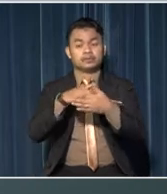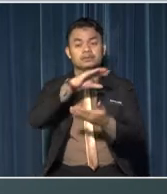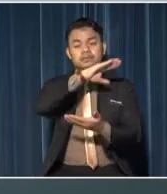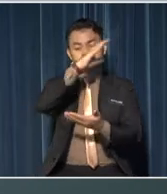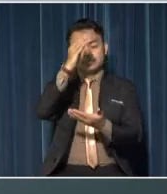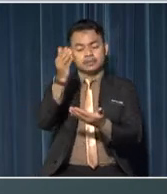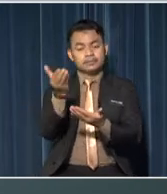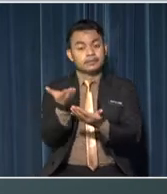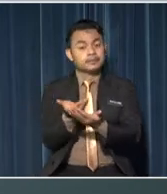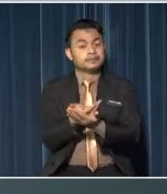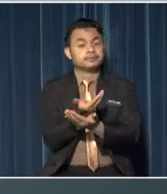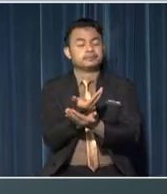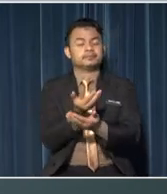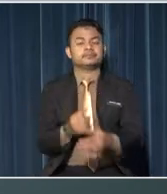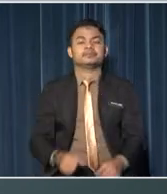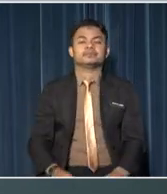sphere.